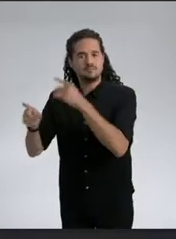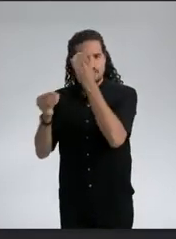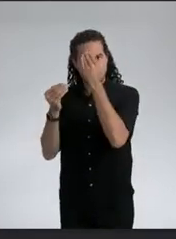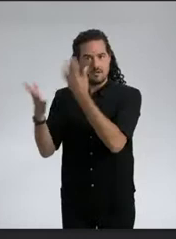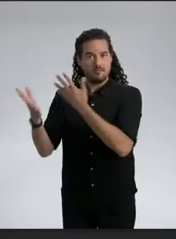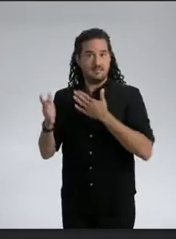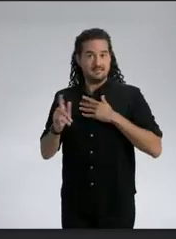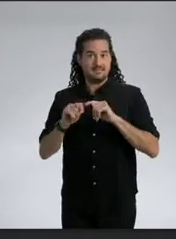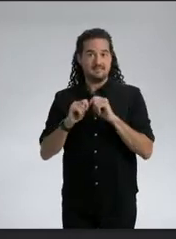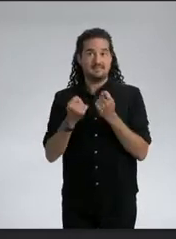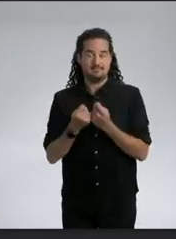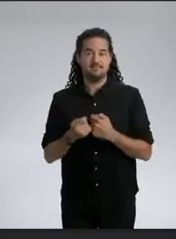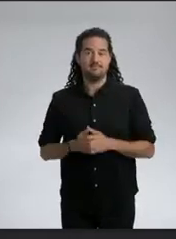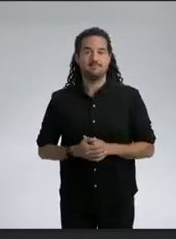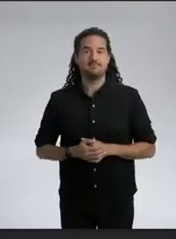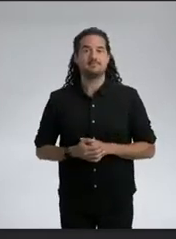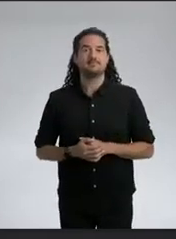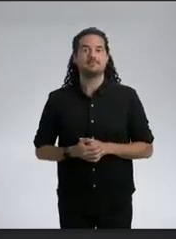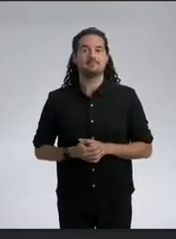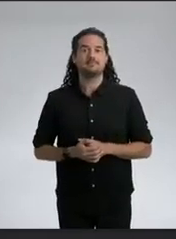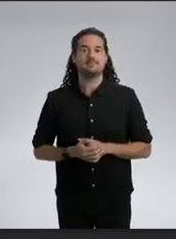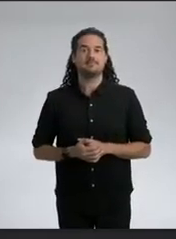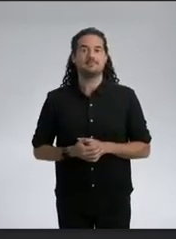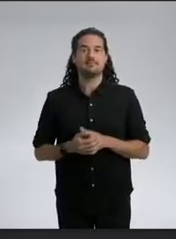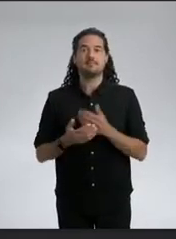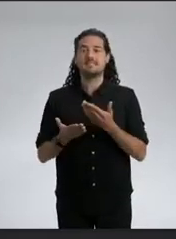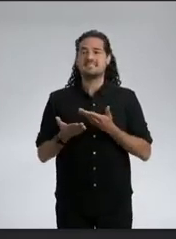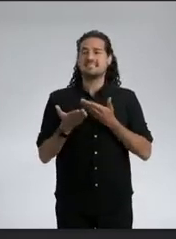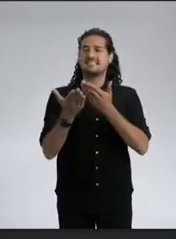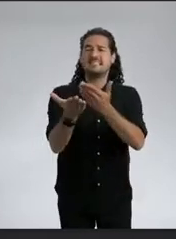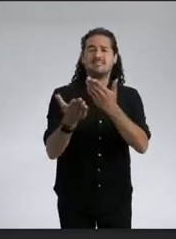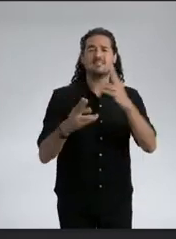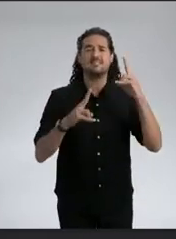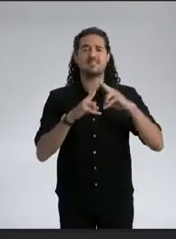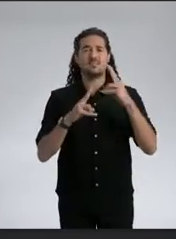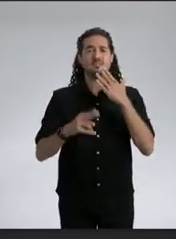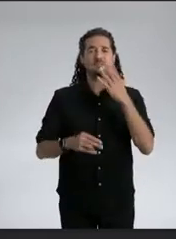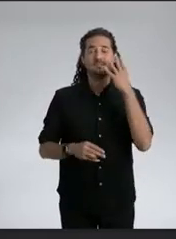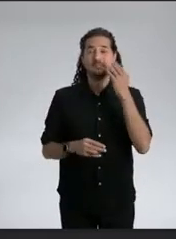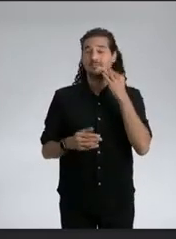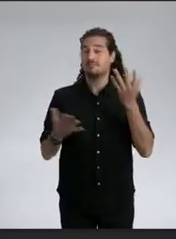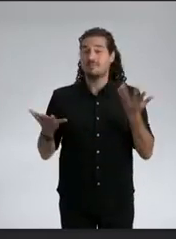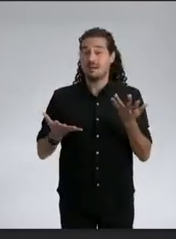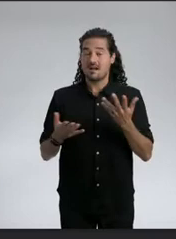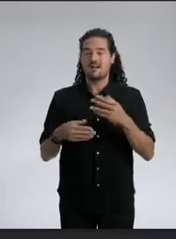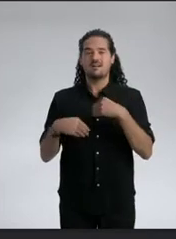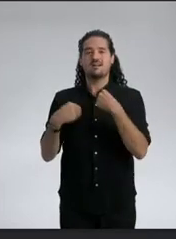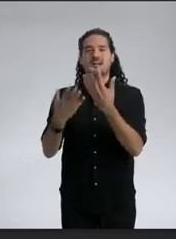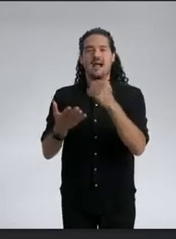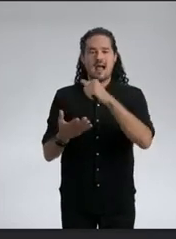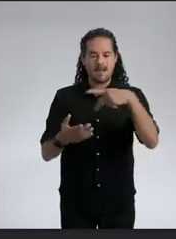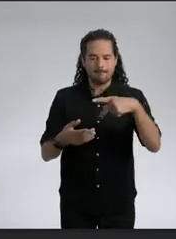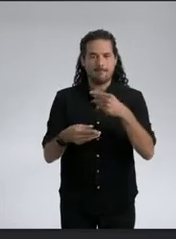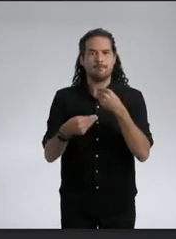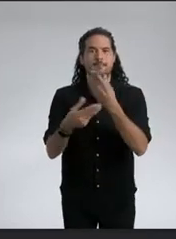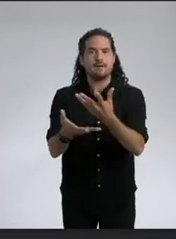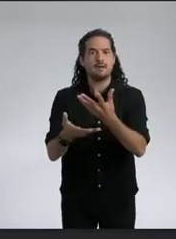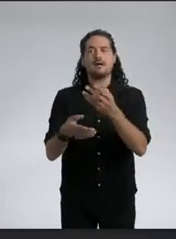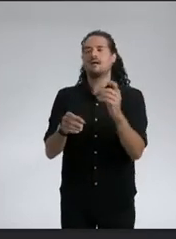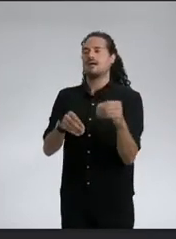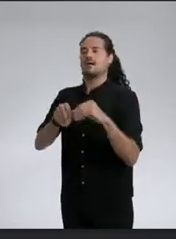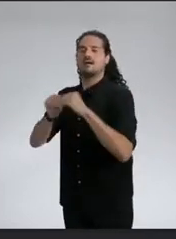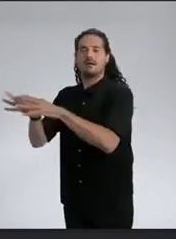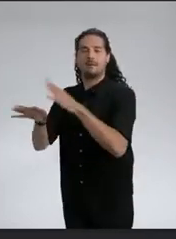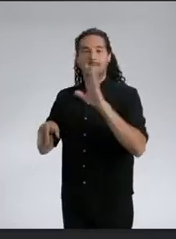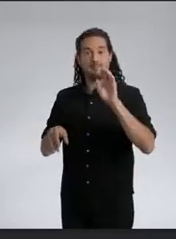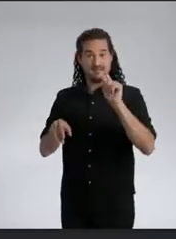Part of delivering a great experience is getting your app into the hands of your team and beta testers. Xcode Cloud makes that